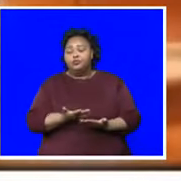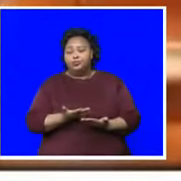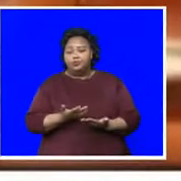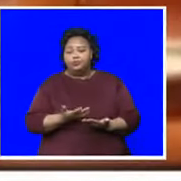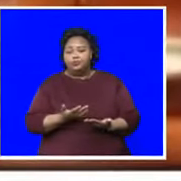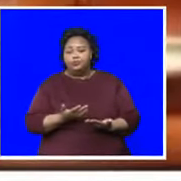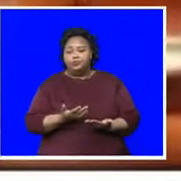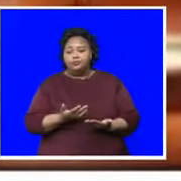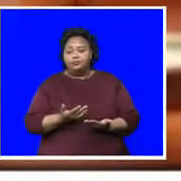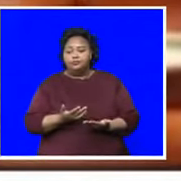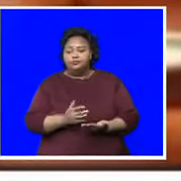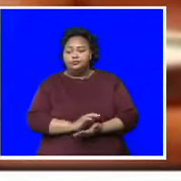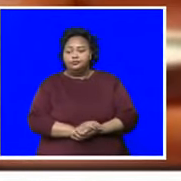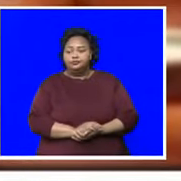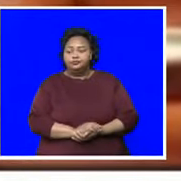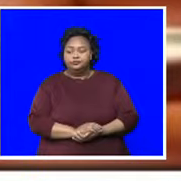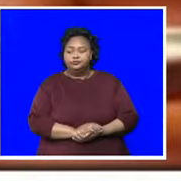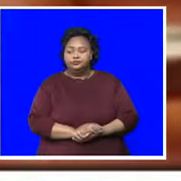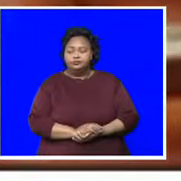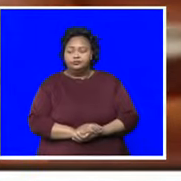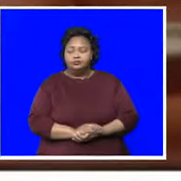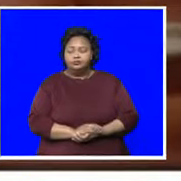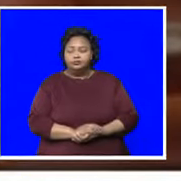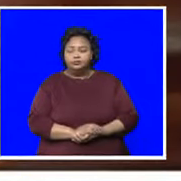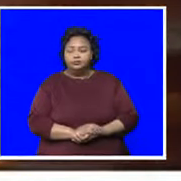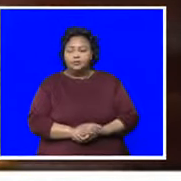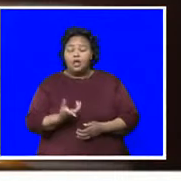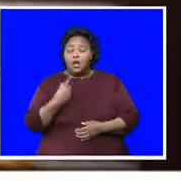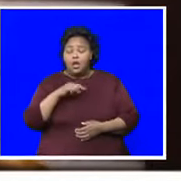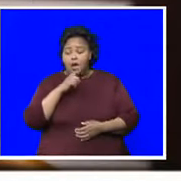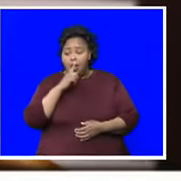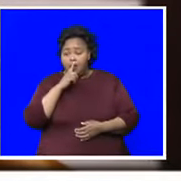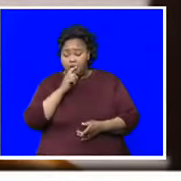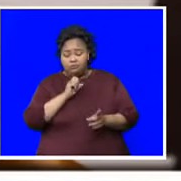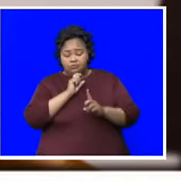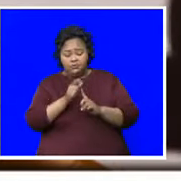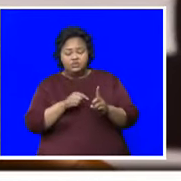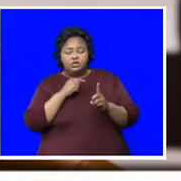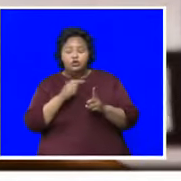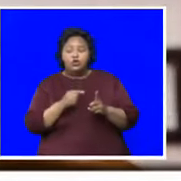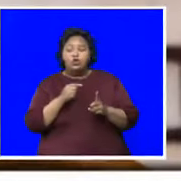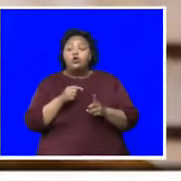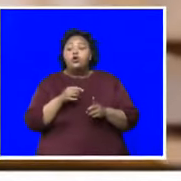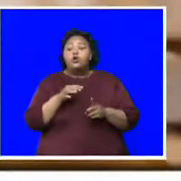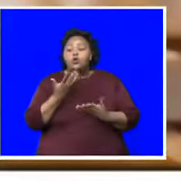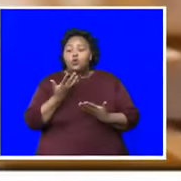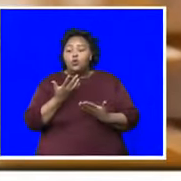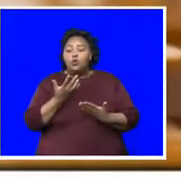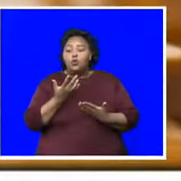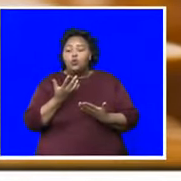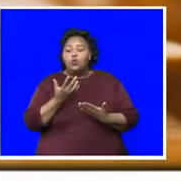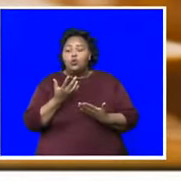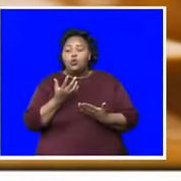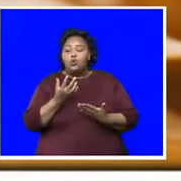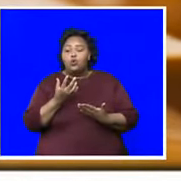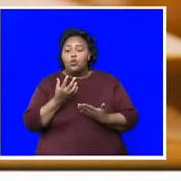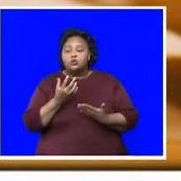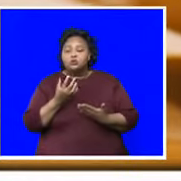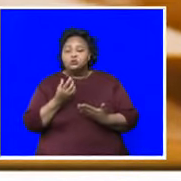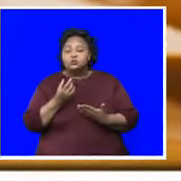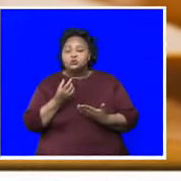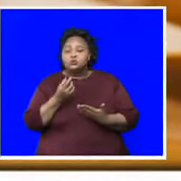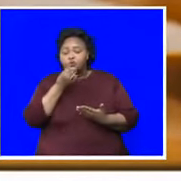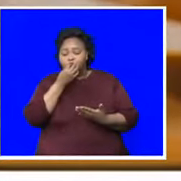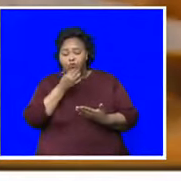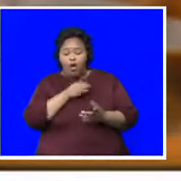did not want to engage in a love relationship with the witness to the extent that she even resigned. The witness